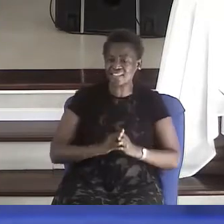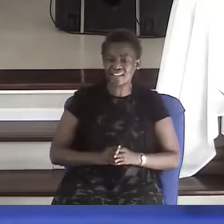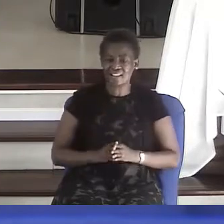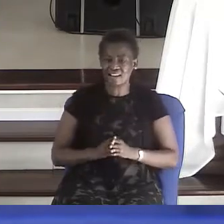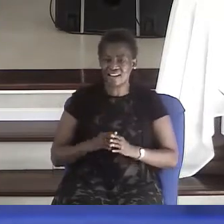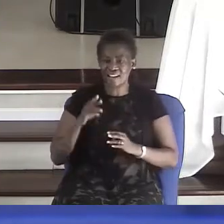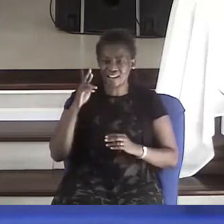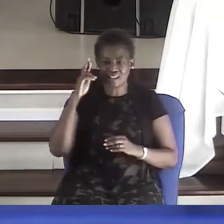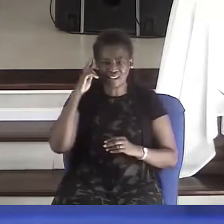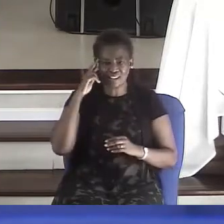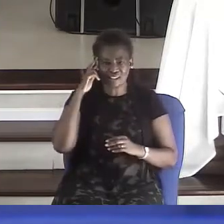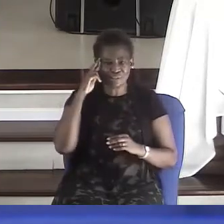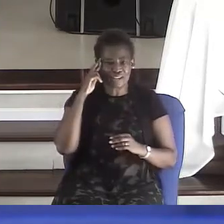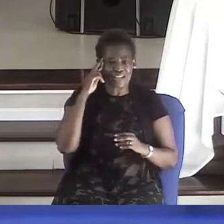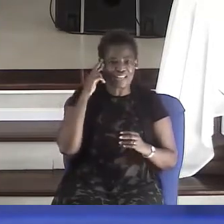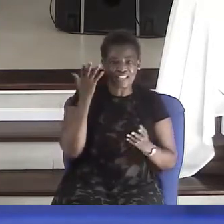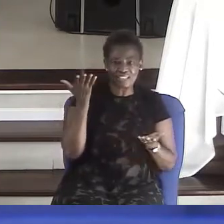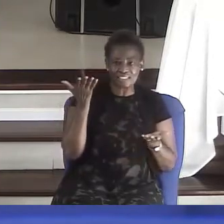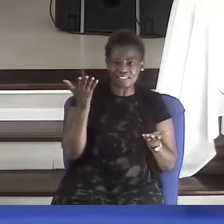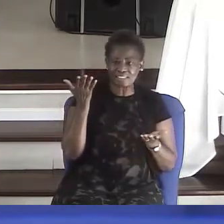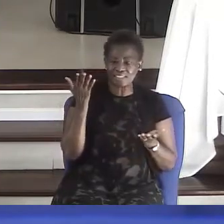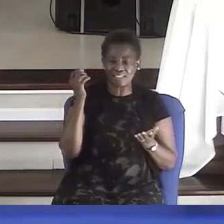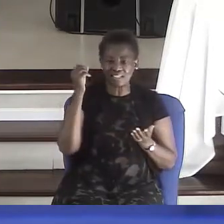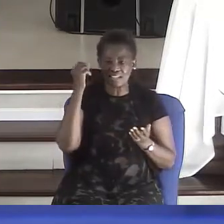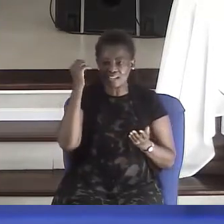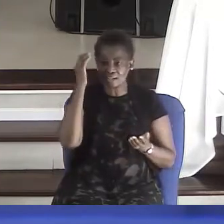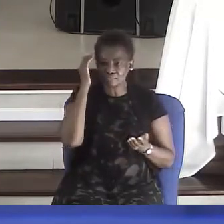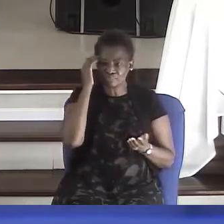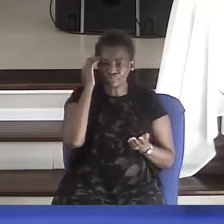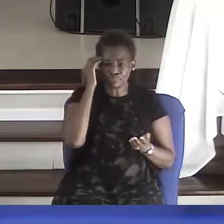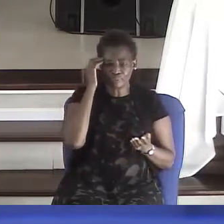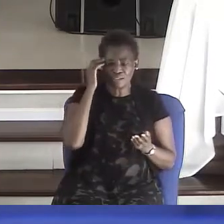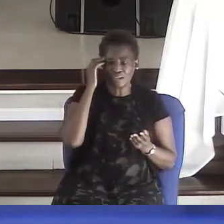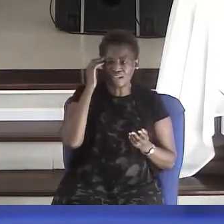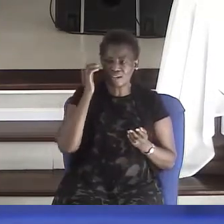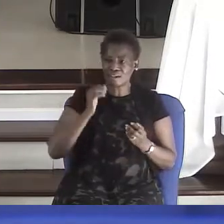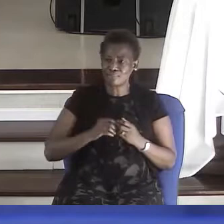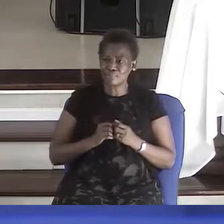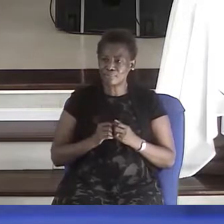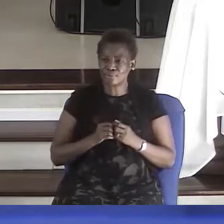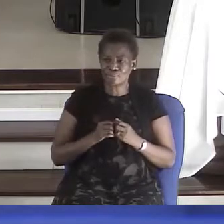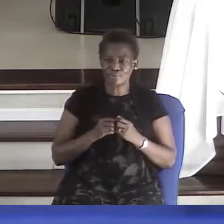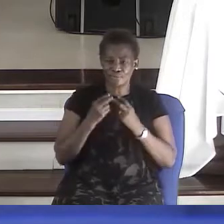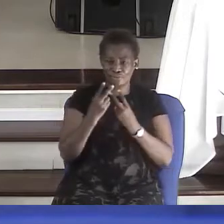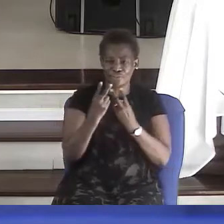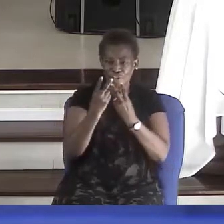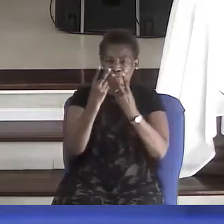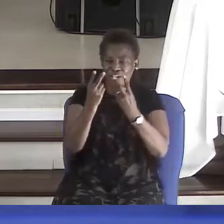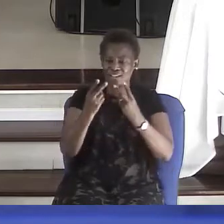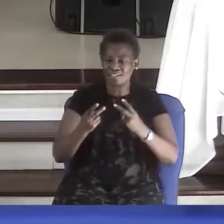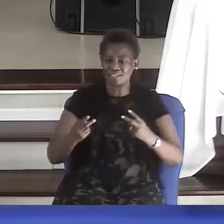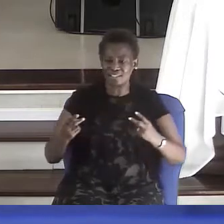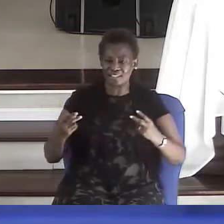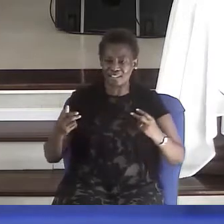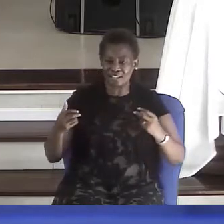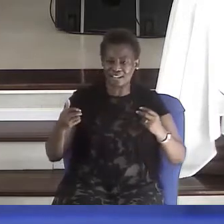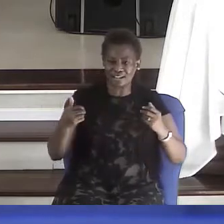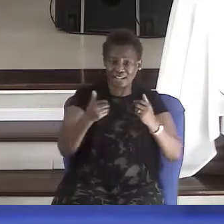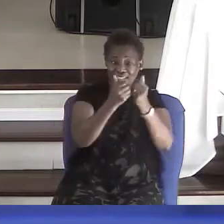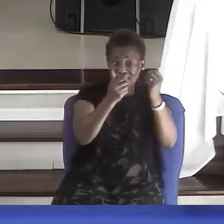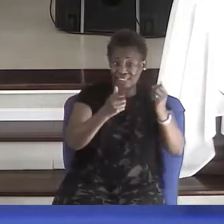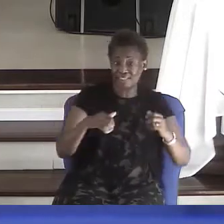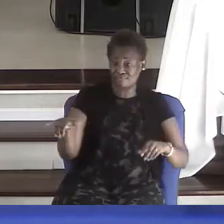And for example, this Thursday and Friday, we will have back-and-back funerals here,